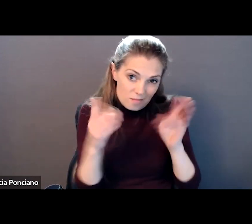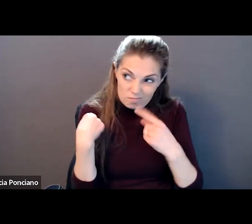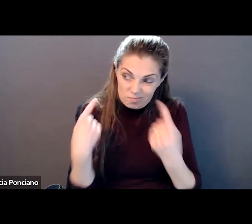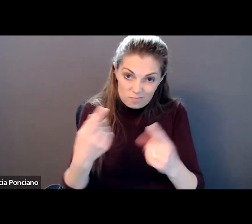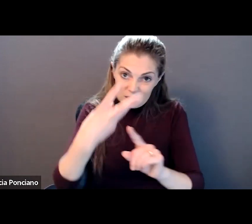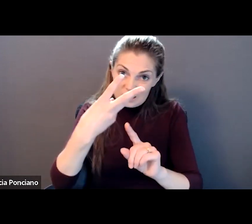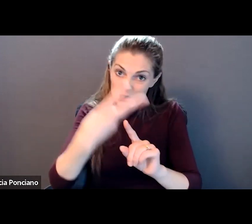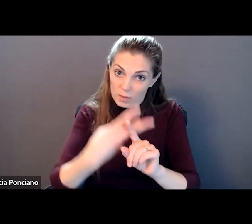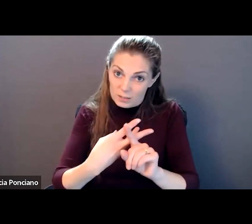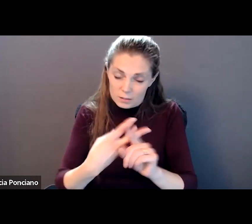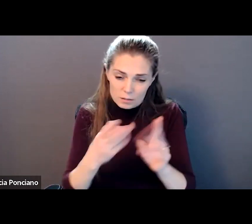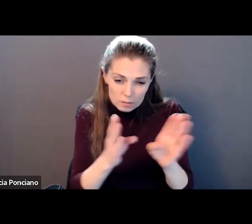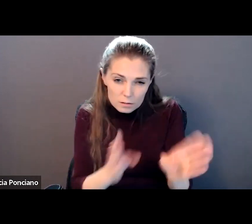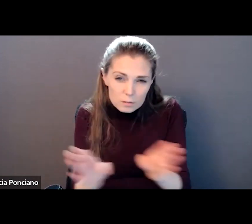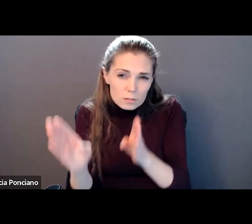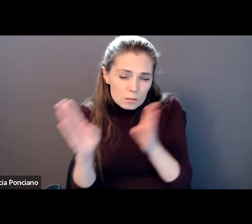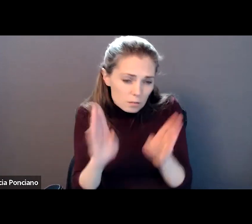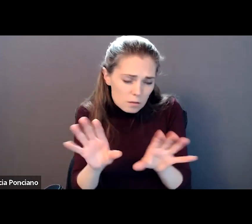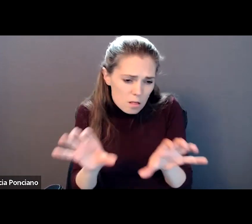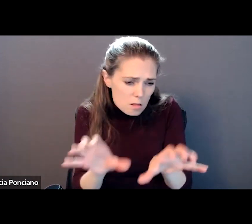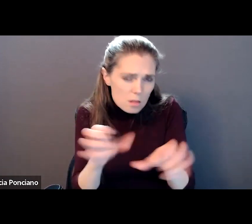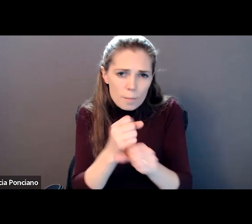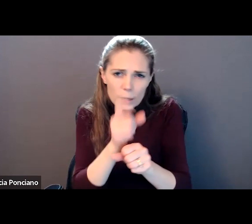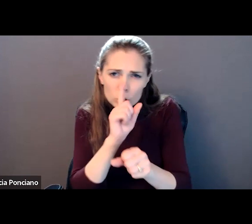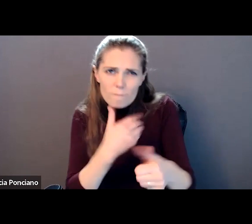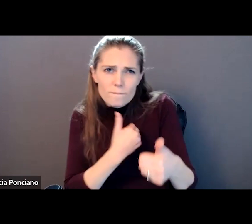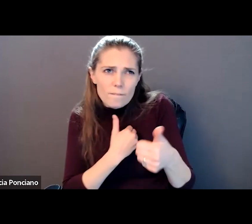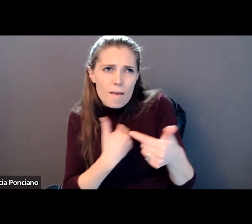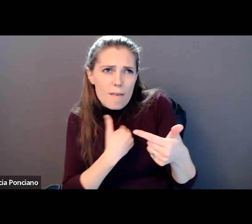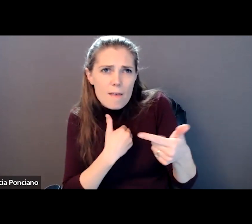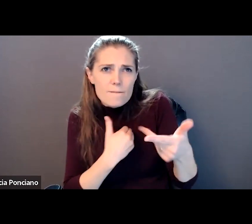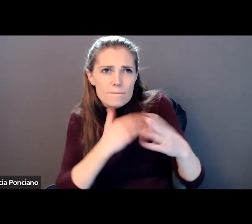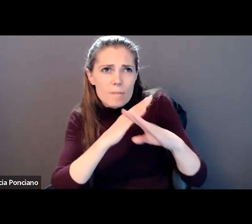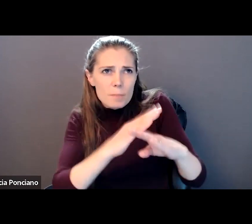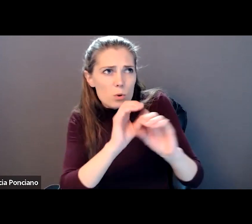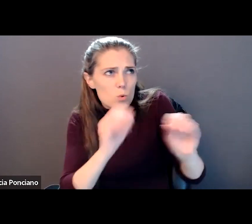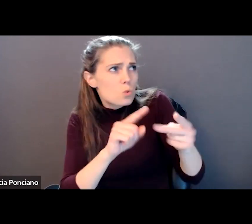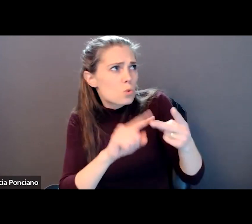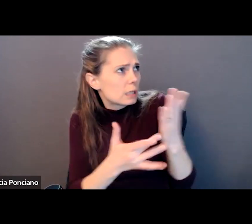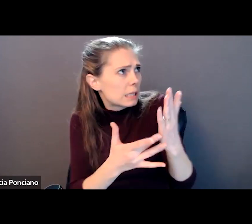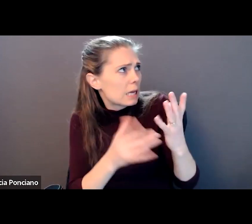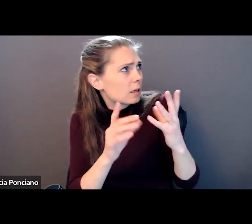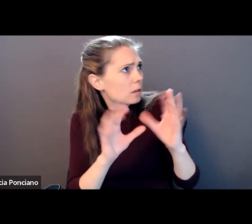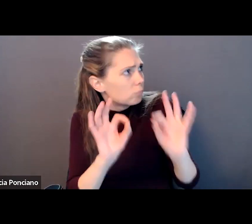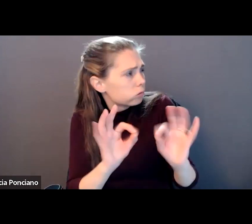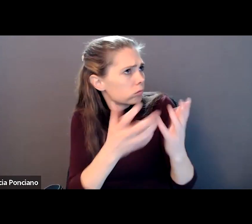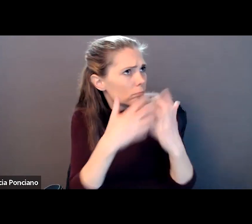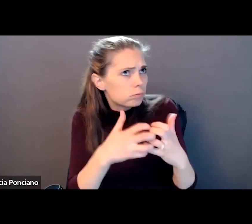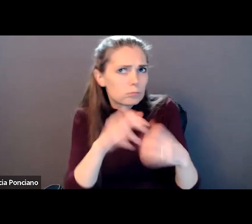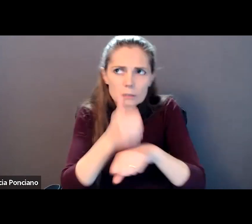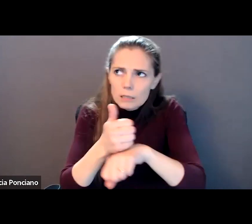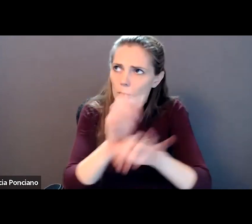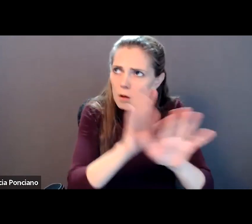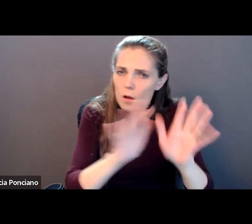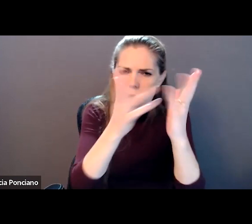sure that we had all the checks and balances and the technical considerations in place to make all